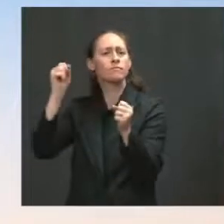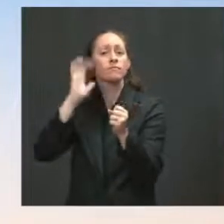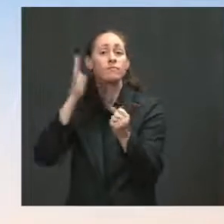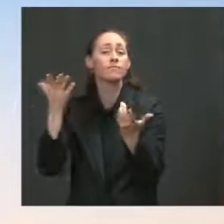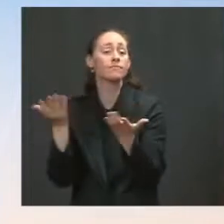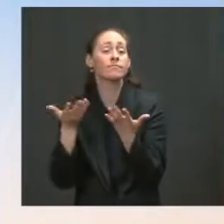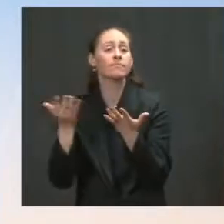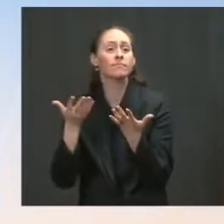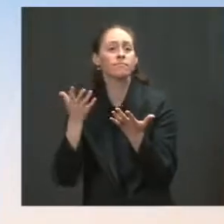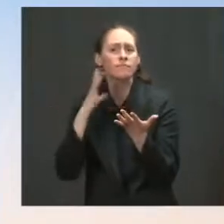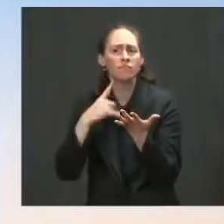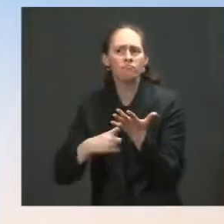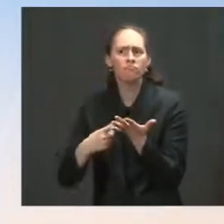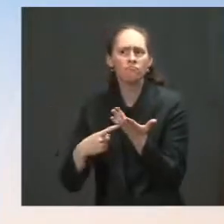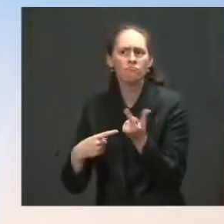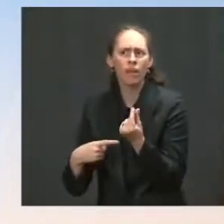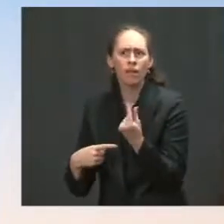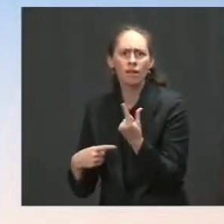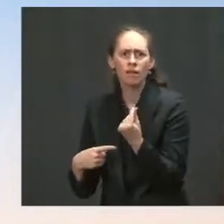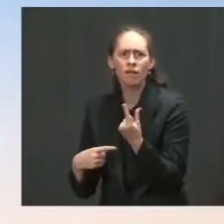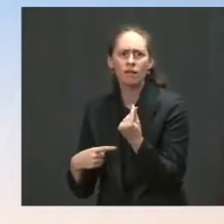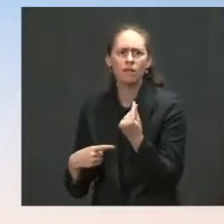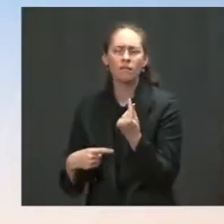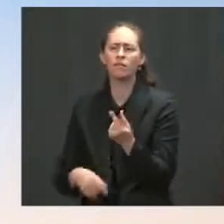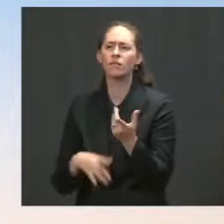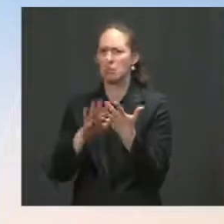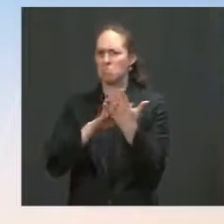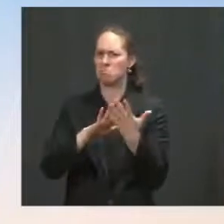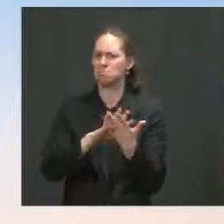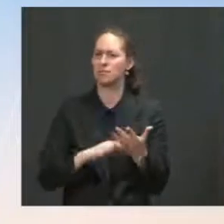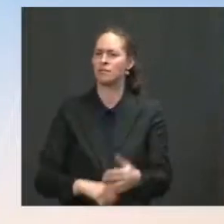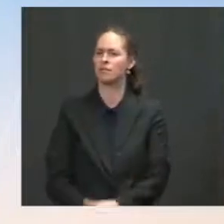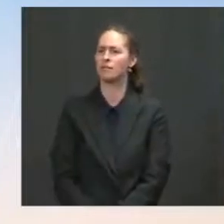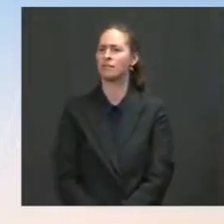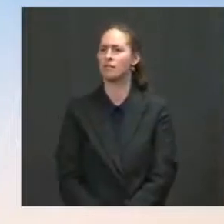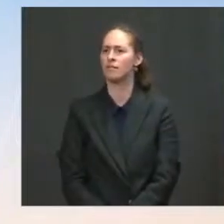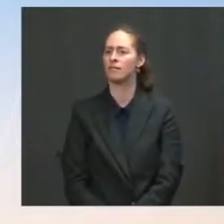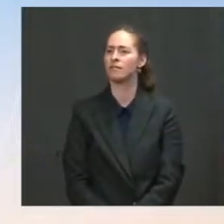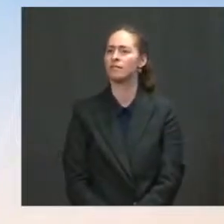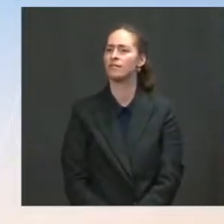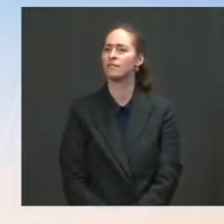House. Absolutely. Well, I should have more of a preview